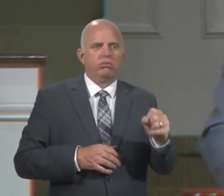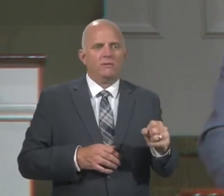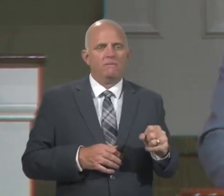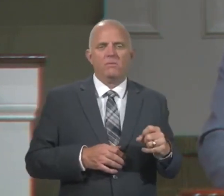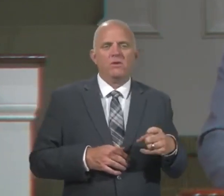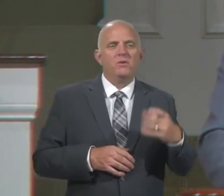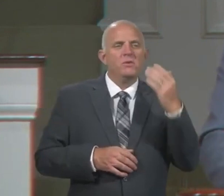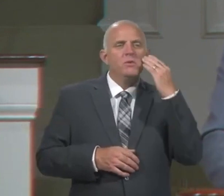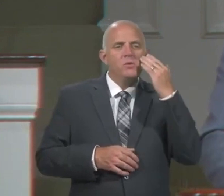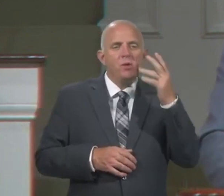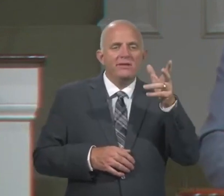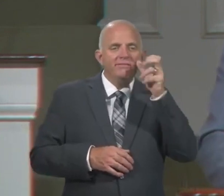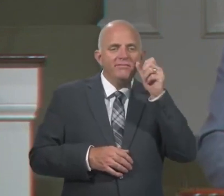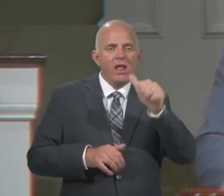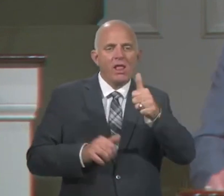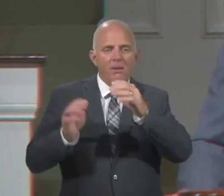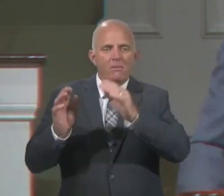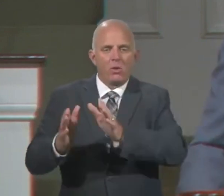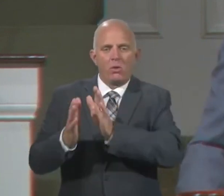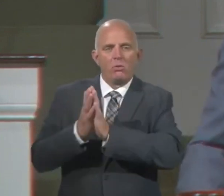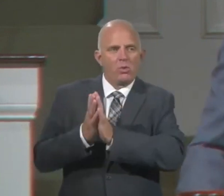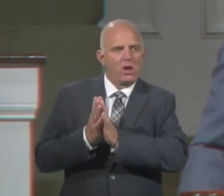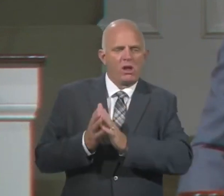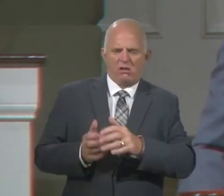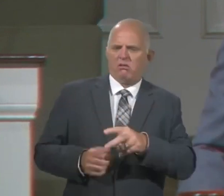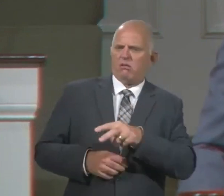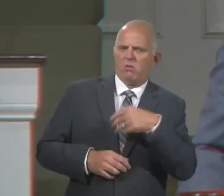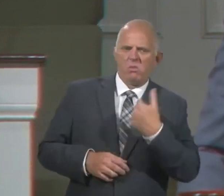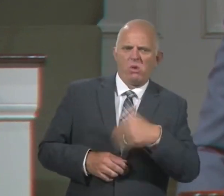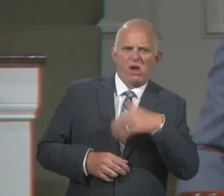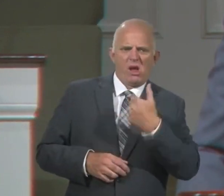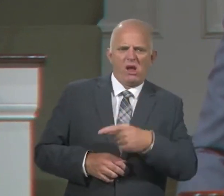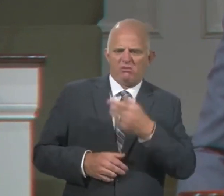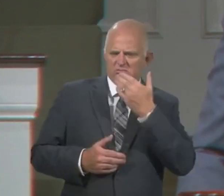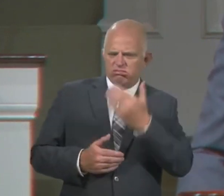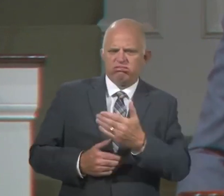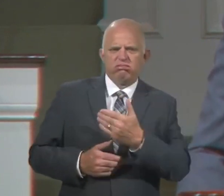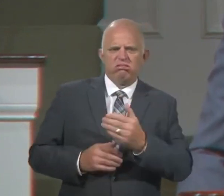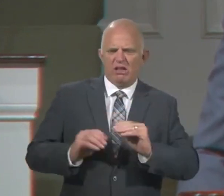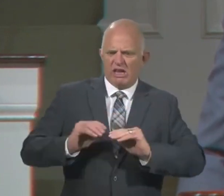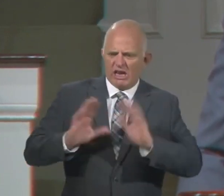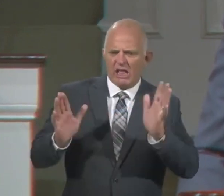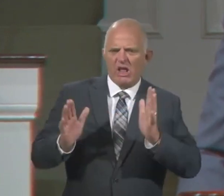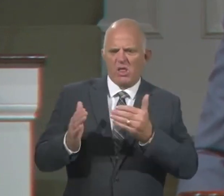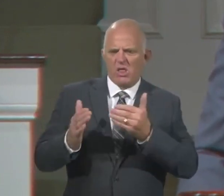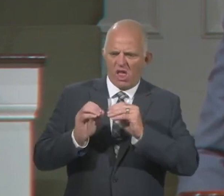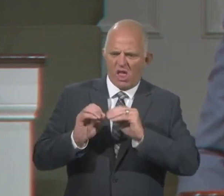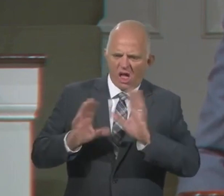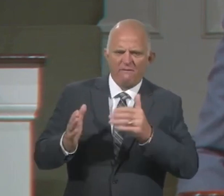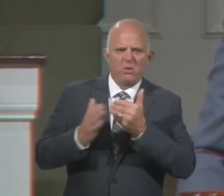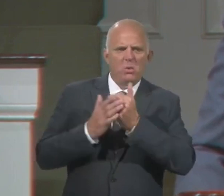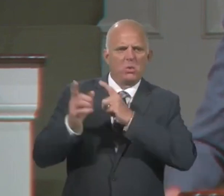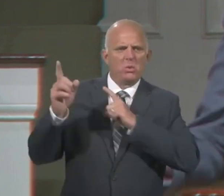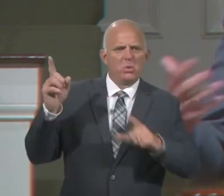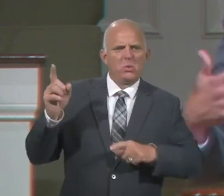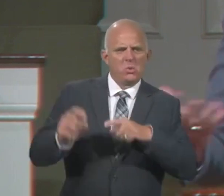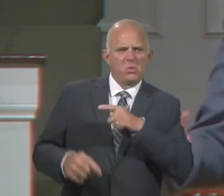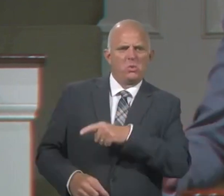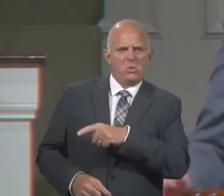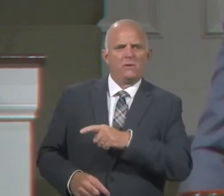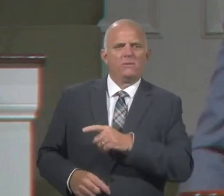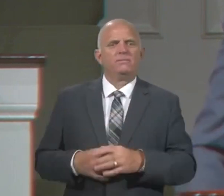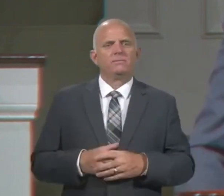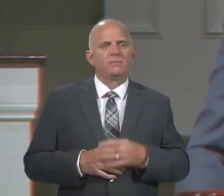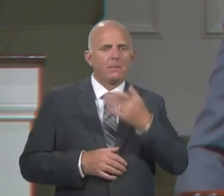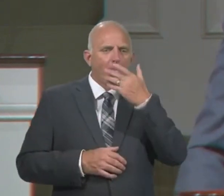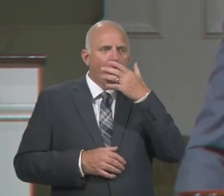pray and say to yourself, wow, this person really, really knows the Lord? You know, for me, it was